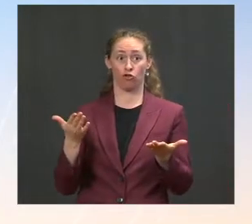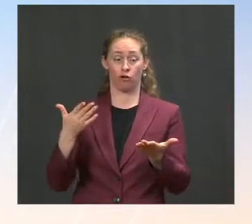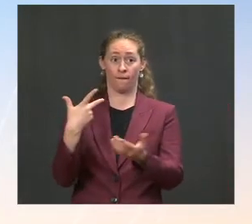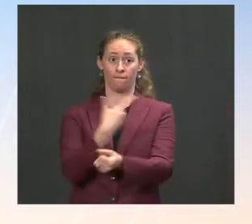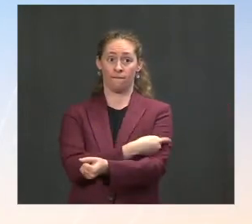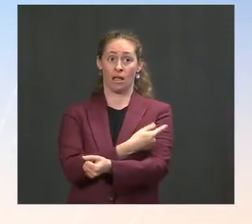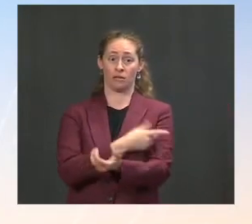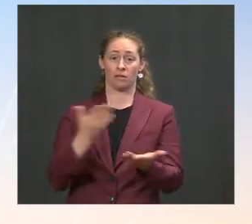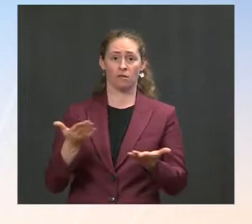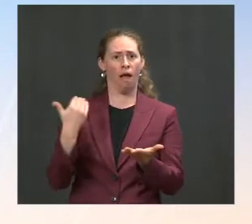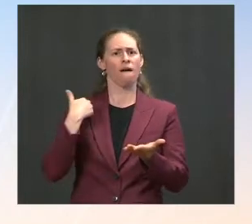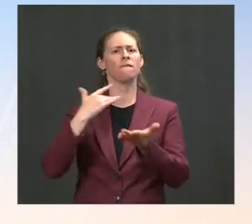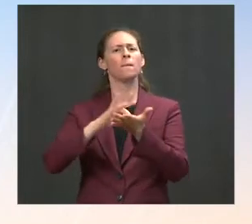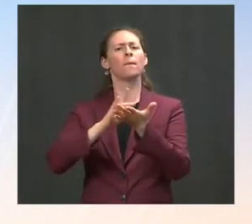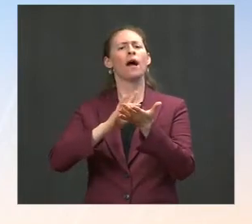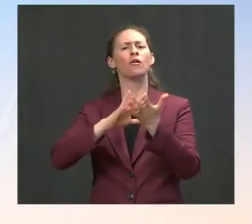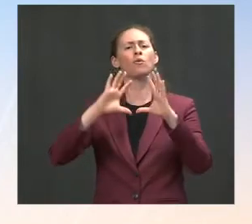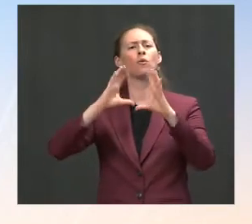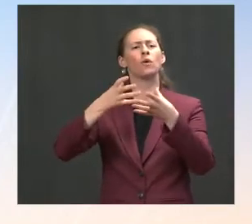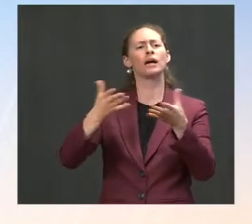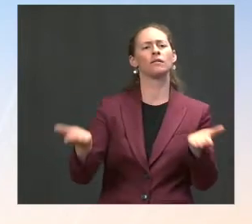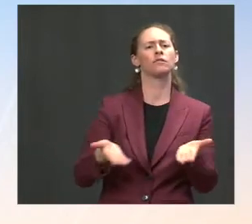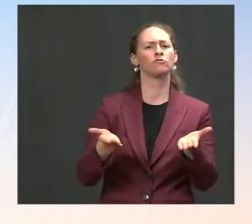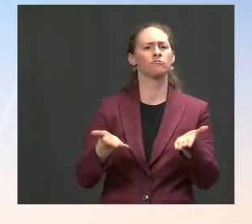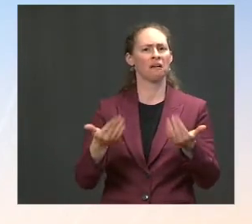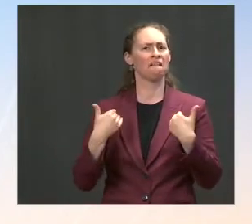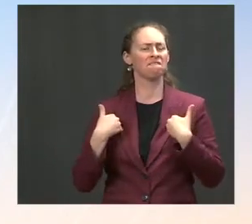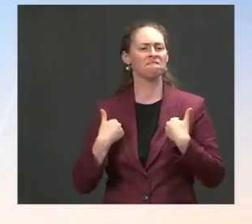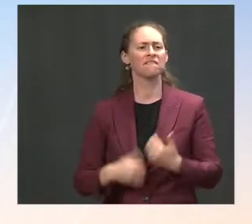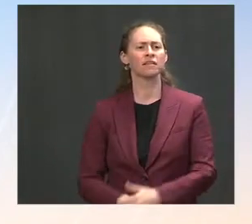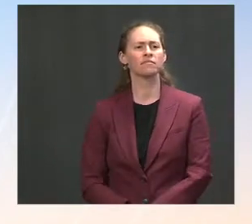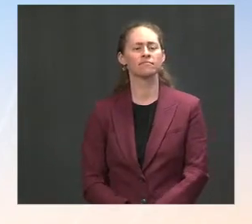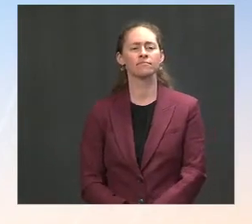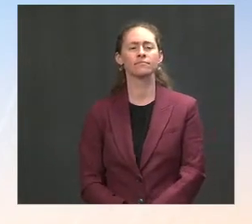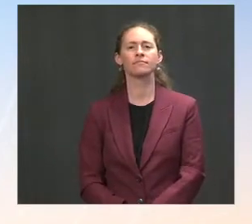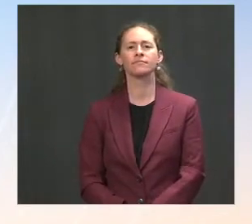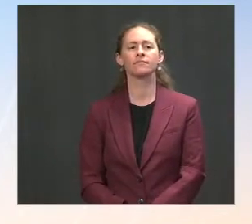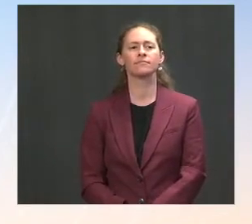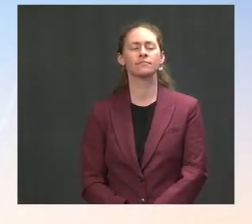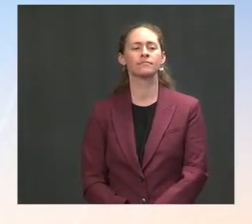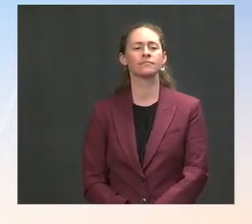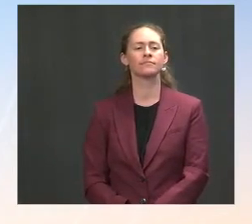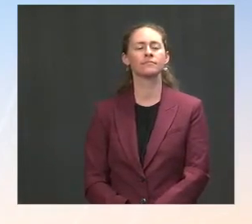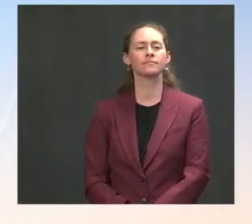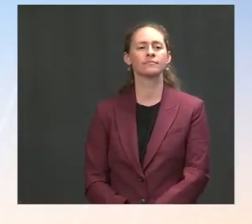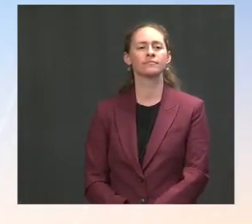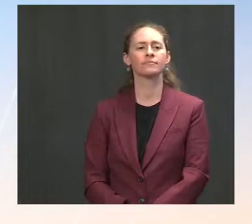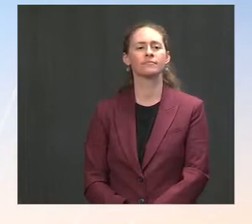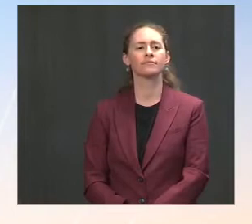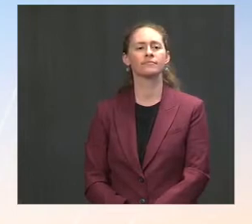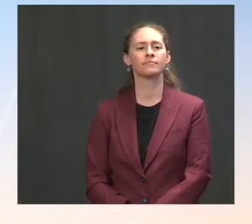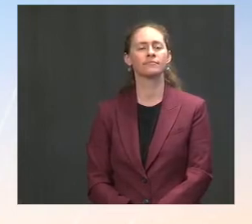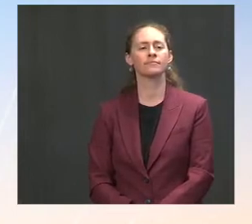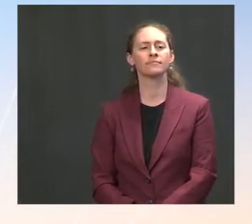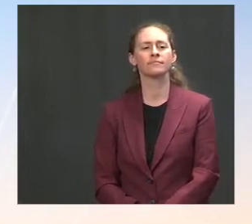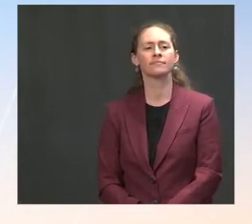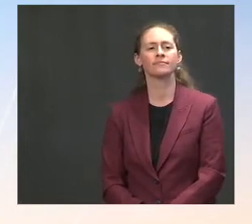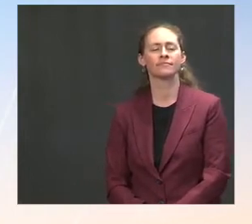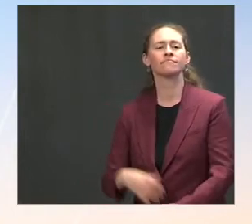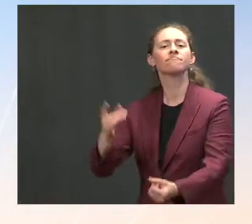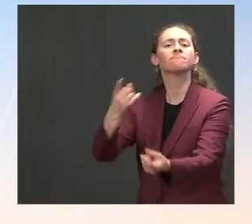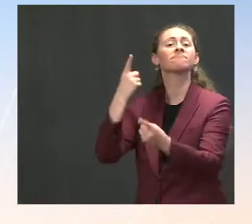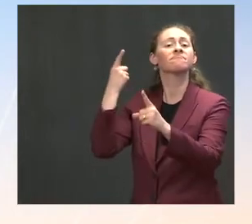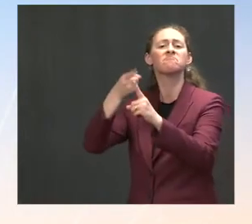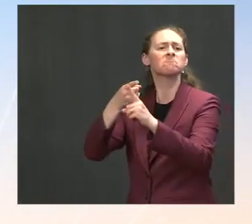part. Go ahead. Kelly, I'm sorry, I'll come to you next. Two questions that I could. One, this administration has long claimed that you're trying to be the most transparent